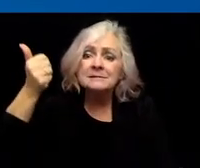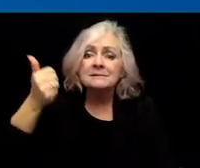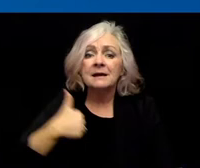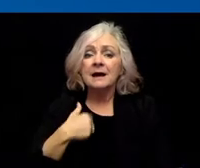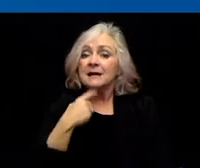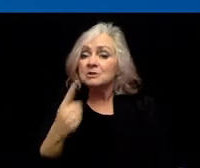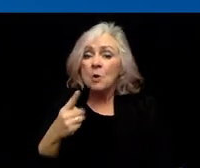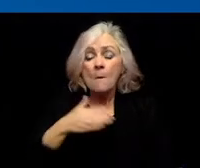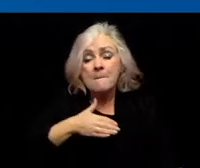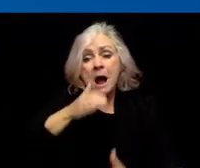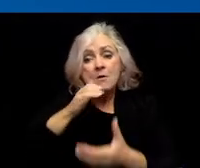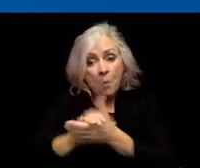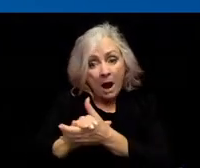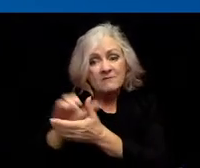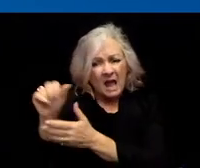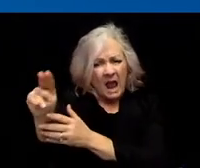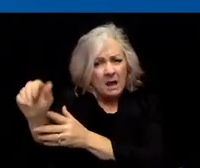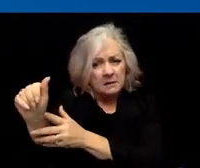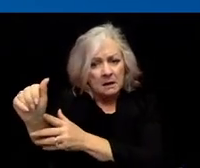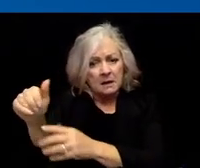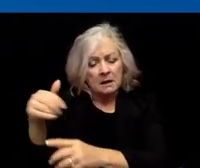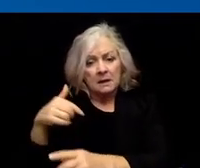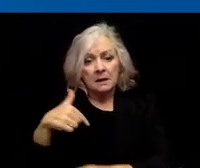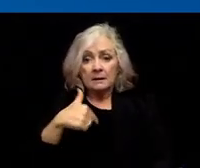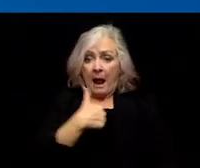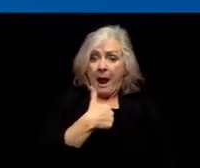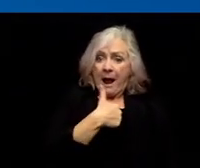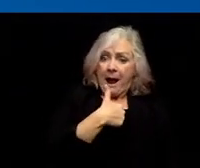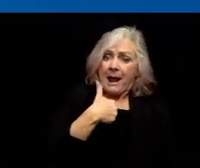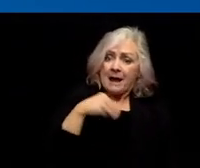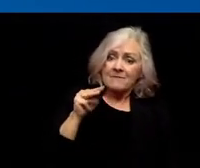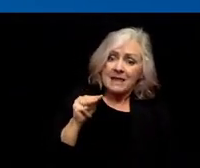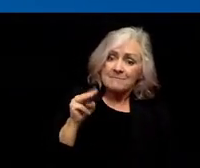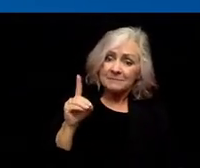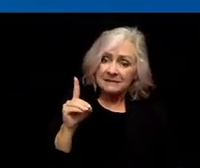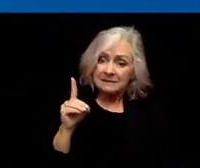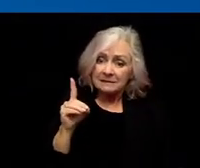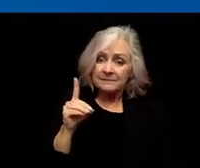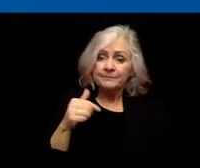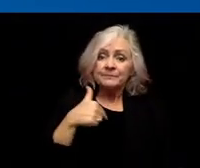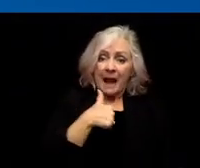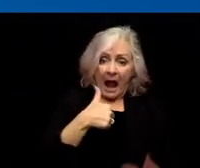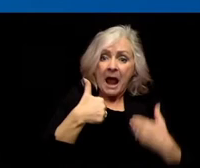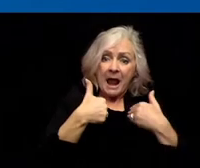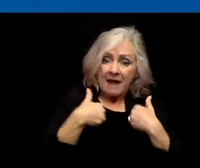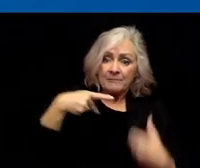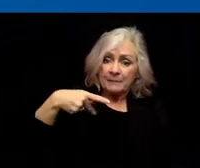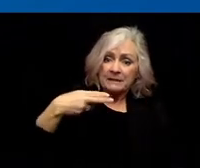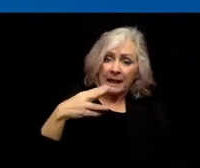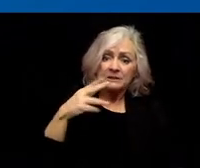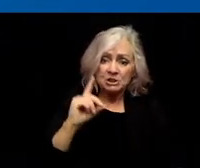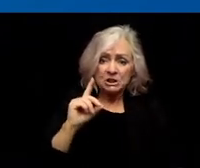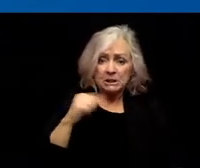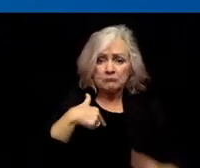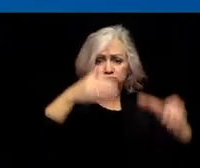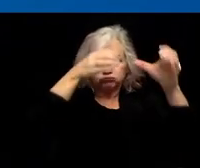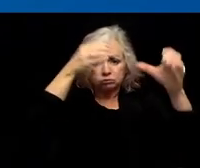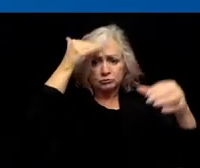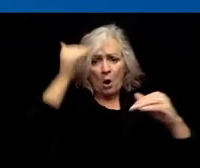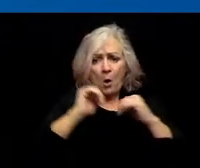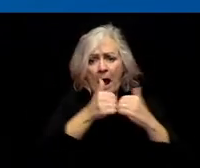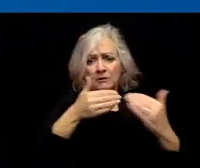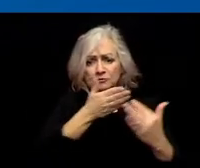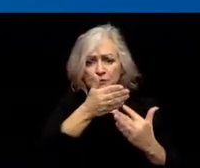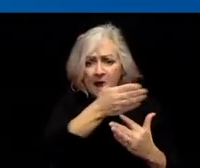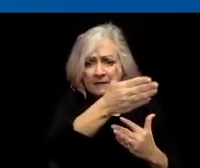my wife, I said, look, I've got an MD and a PhD, and kind of know a little bit how to navigate the system. But I would imagine